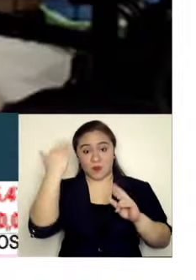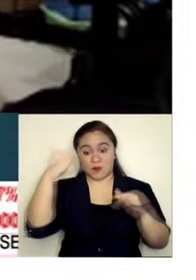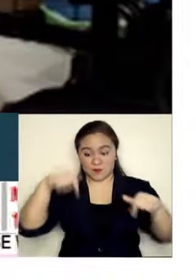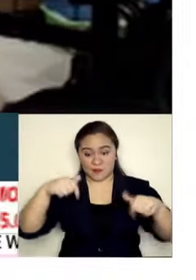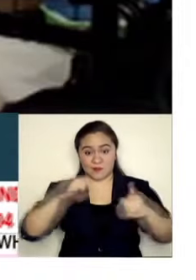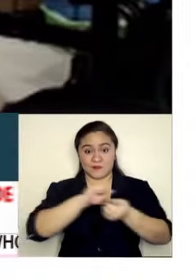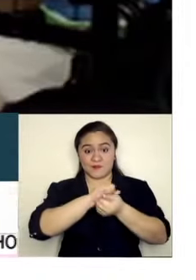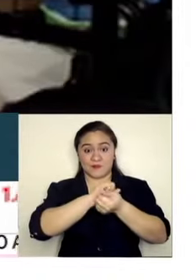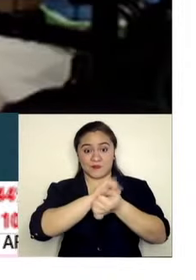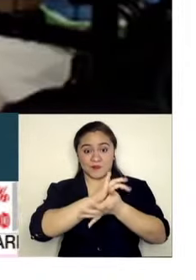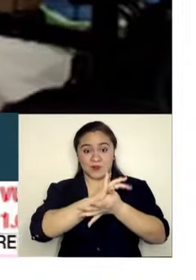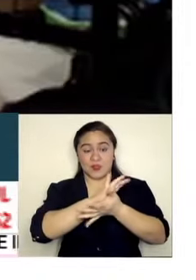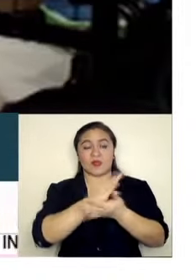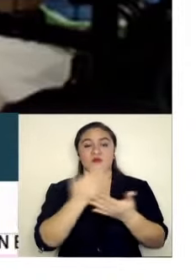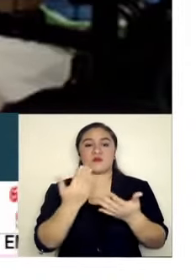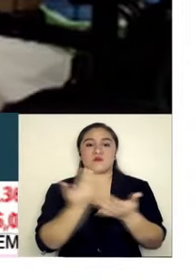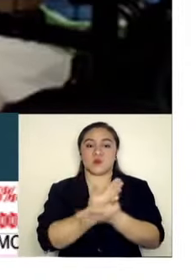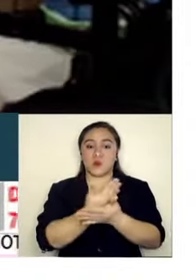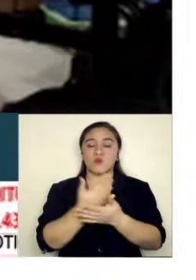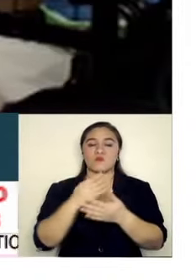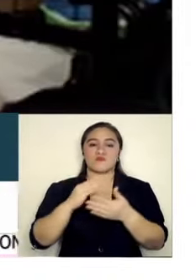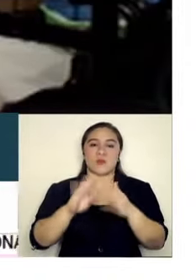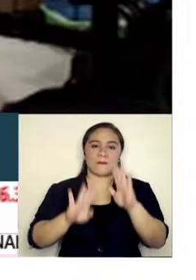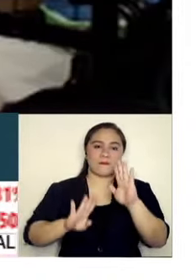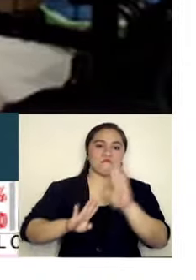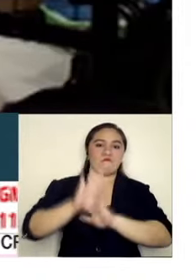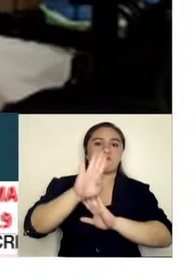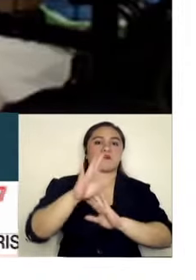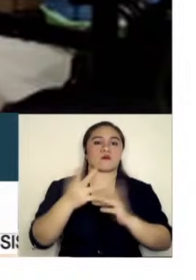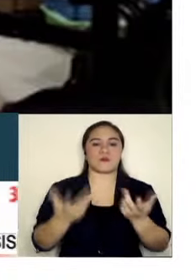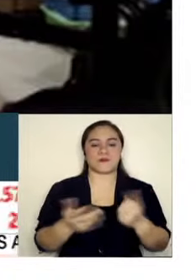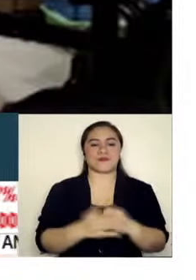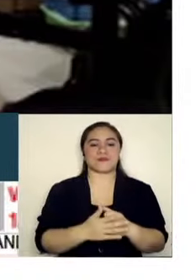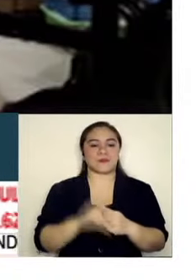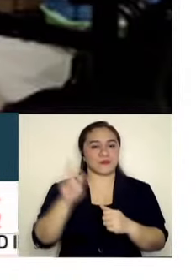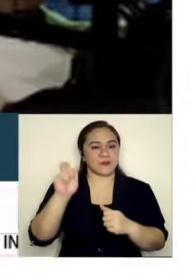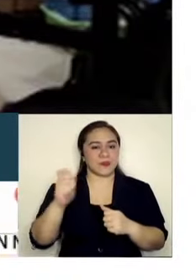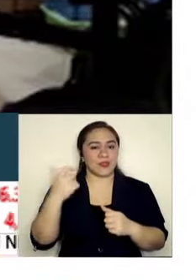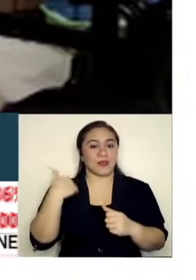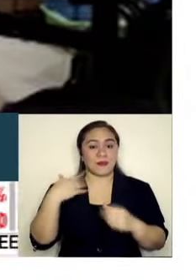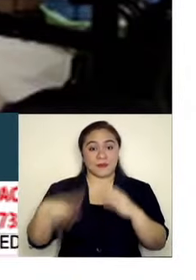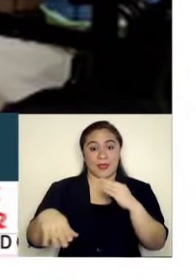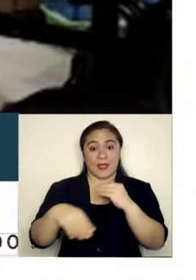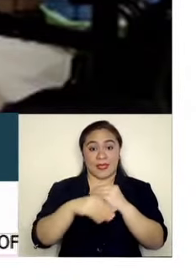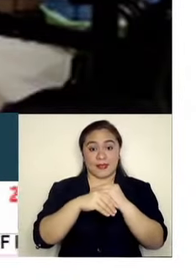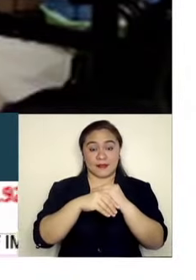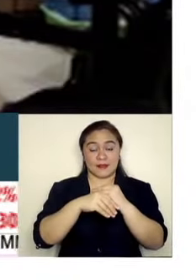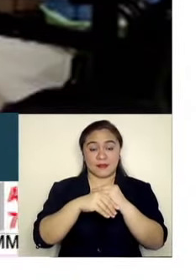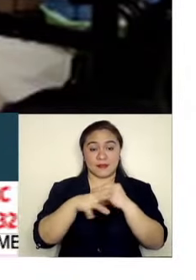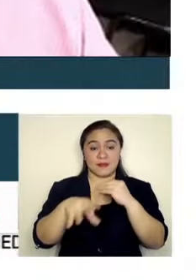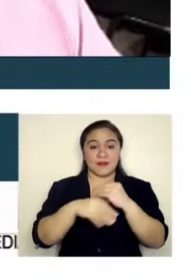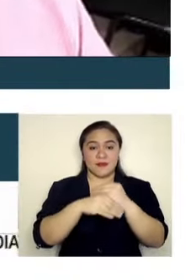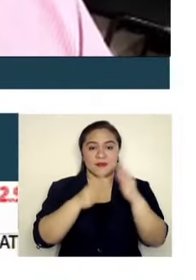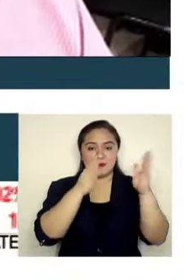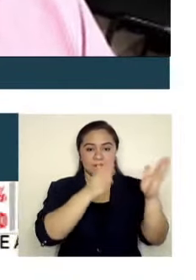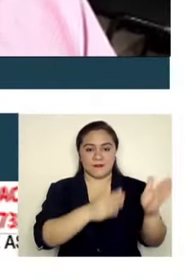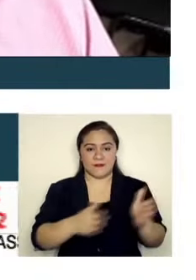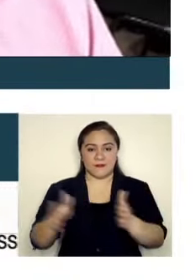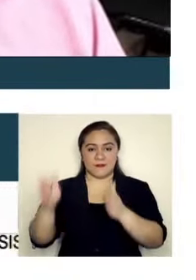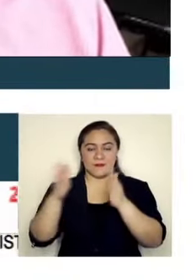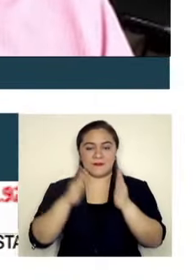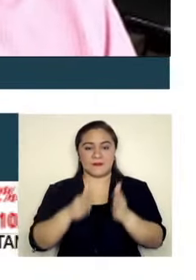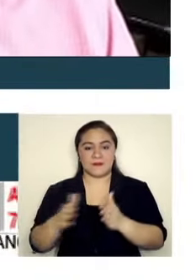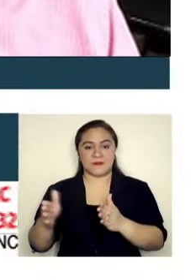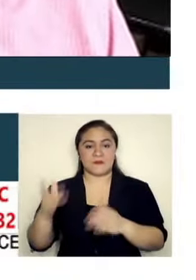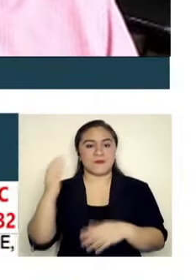surge that we have. Yeah. So there's no need to have additional preparation. No, but that's easier said than